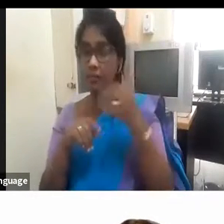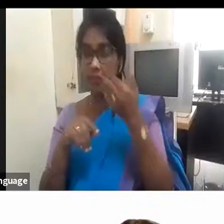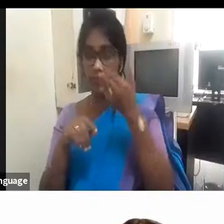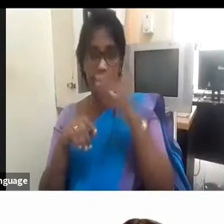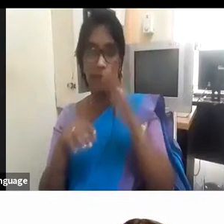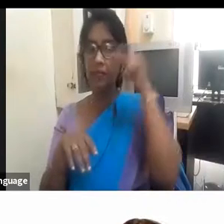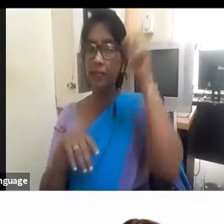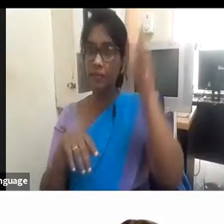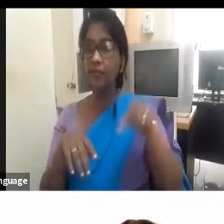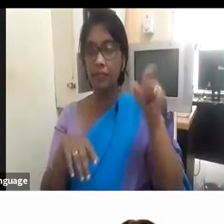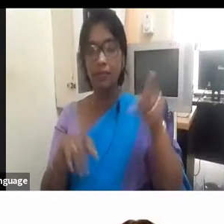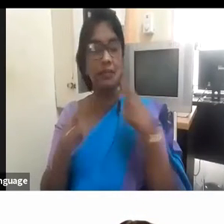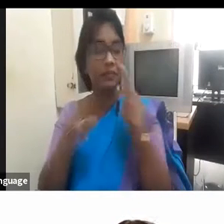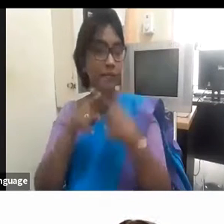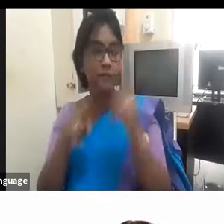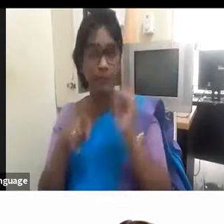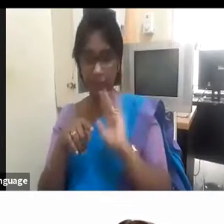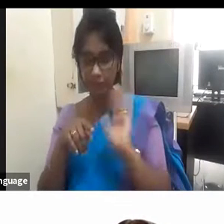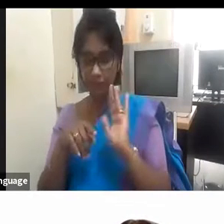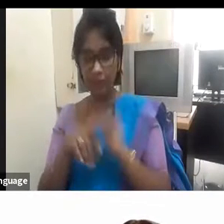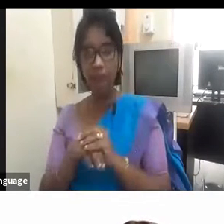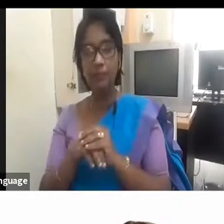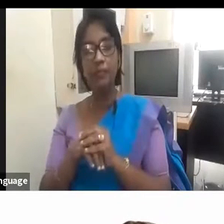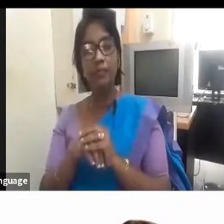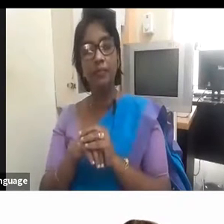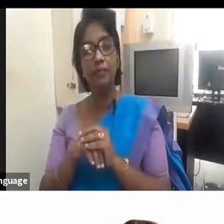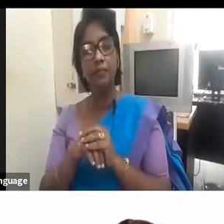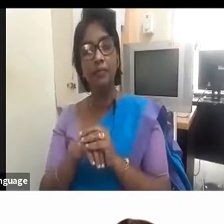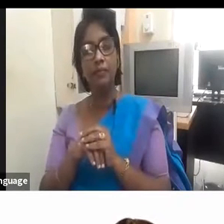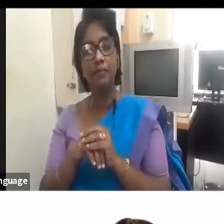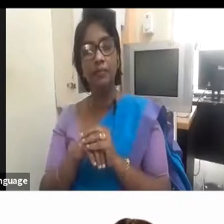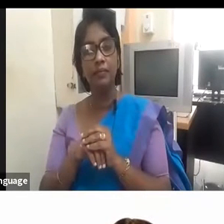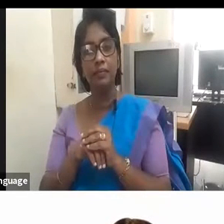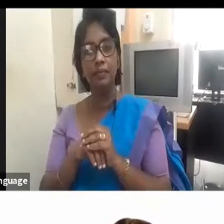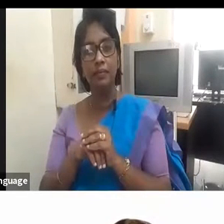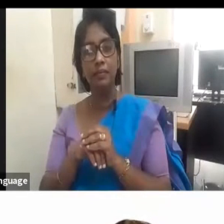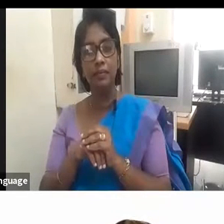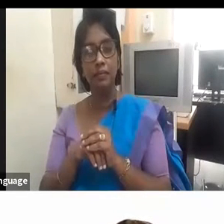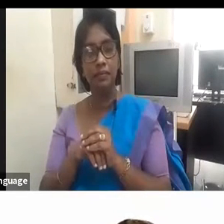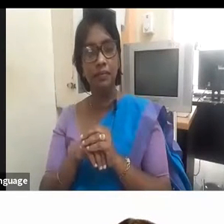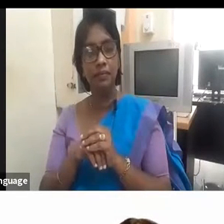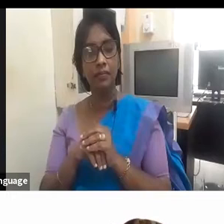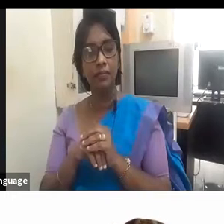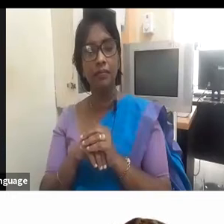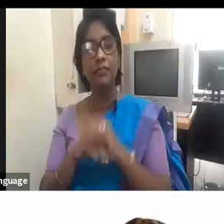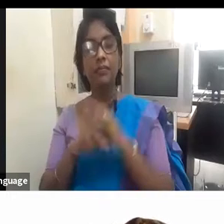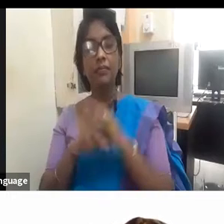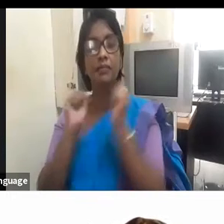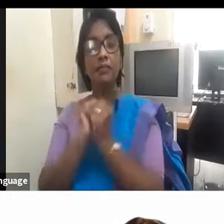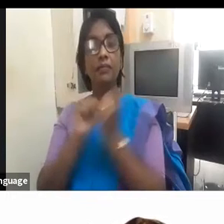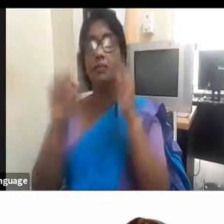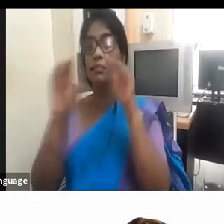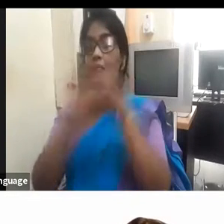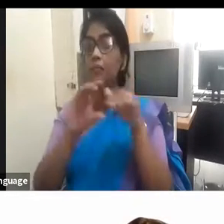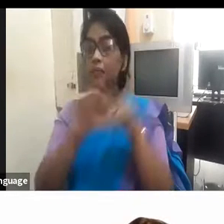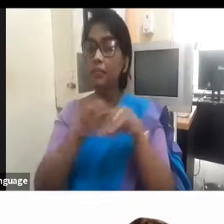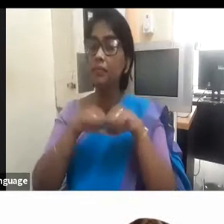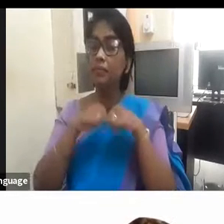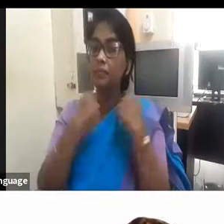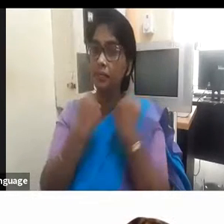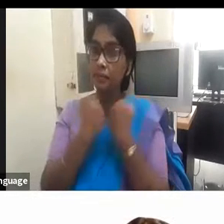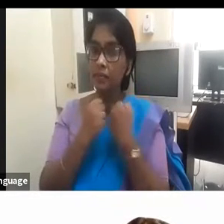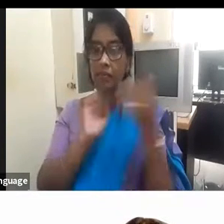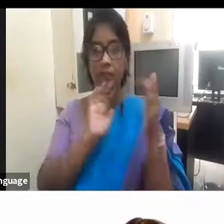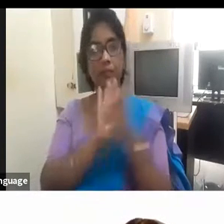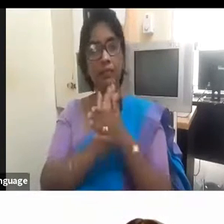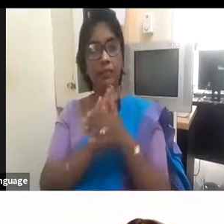also collaborating with the Employees Federation, with Mangalas Institute. We also try to attract